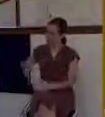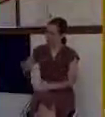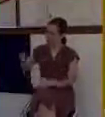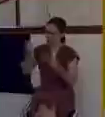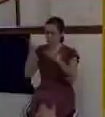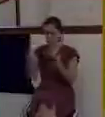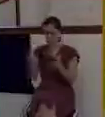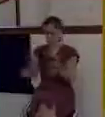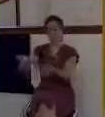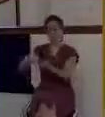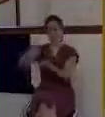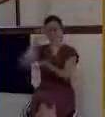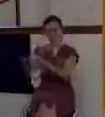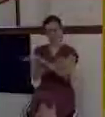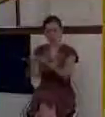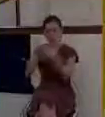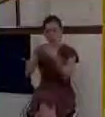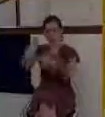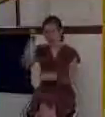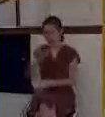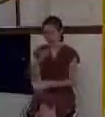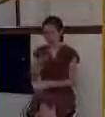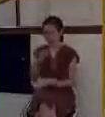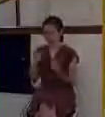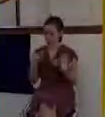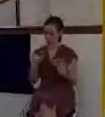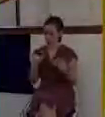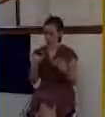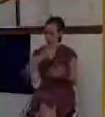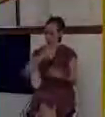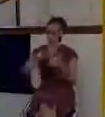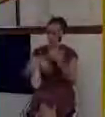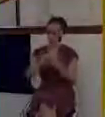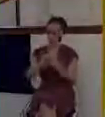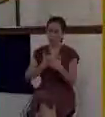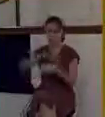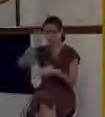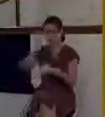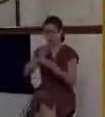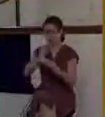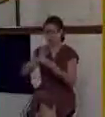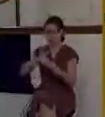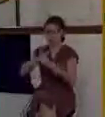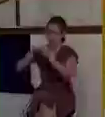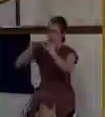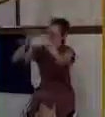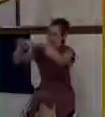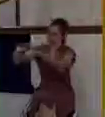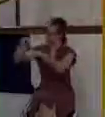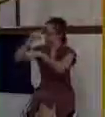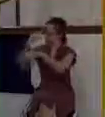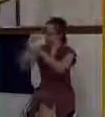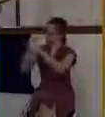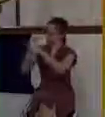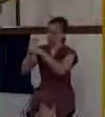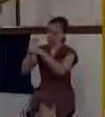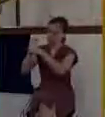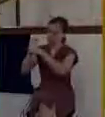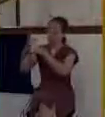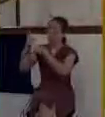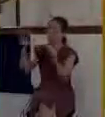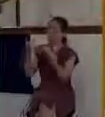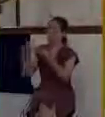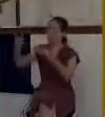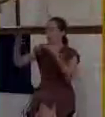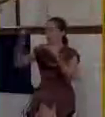God. In this very moment, I put all of my faith in what you have done for me on the cross. And